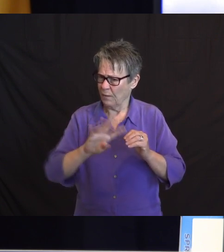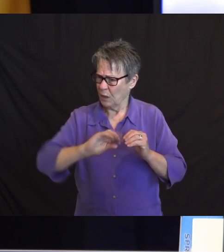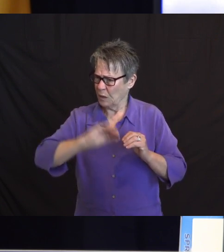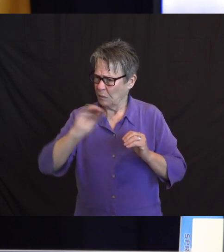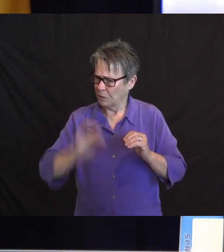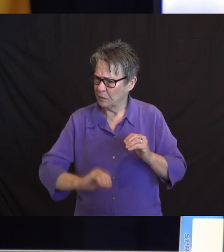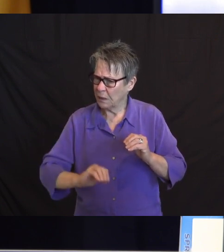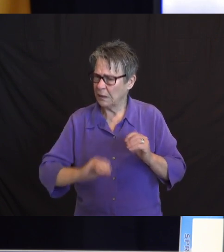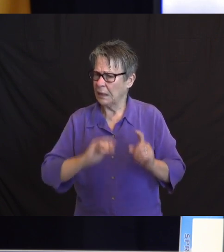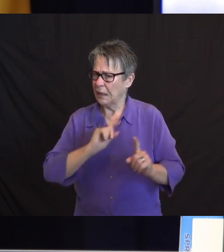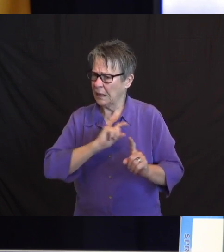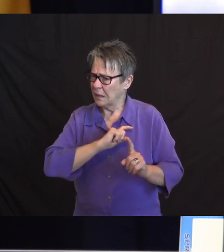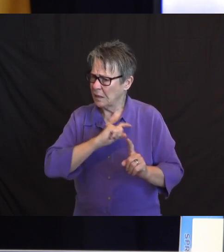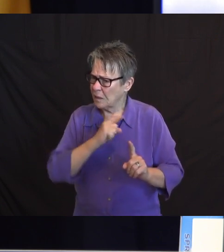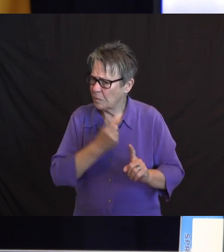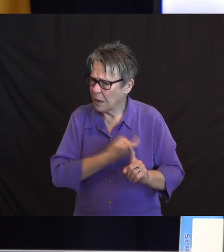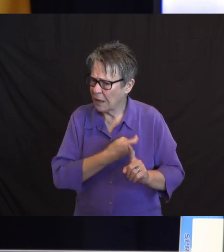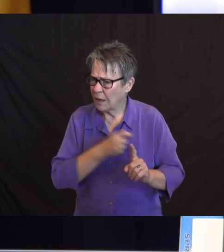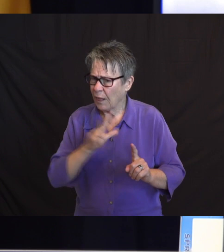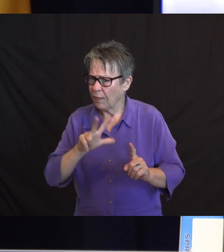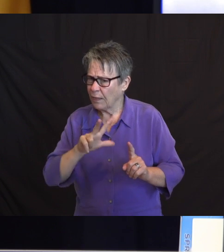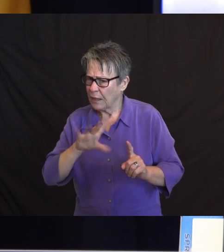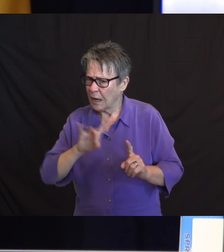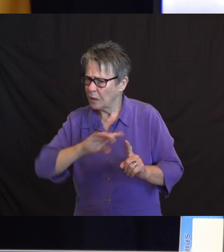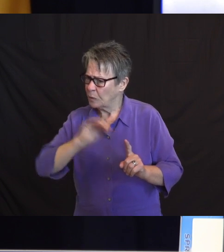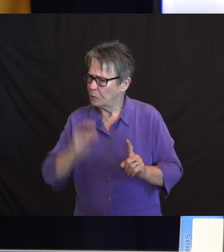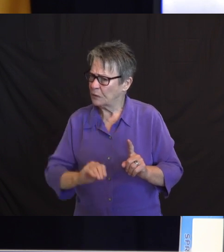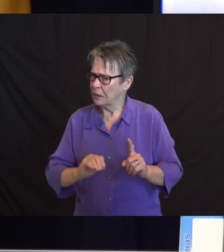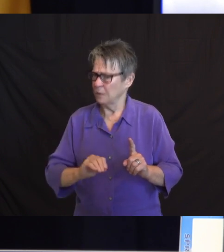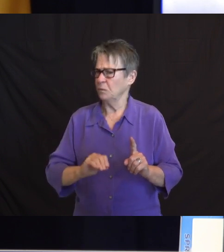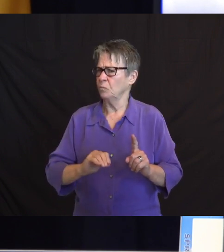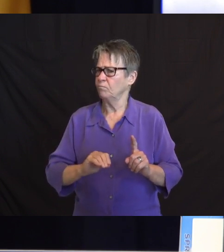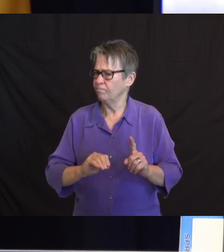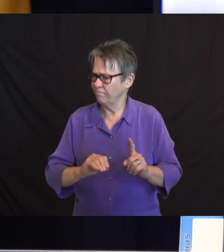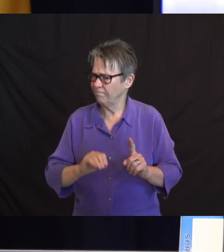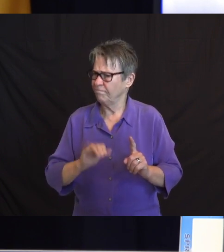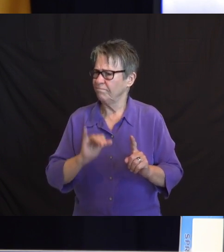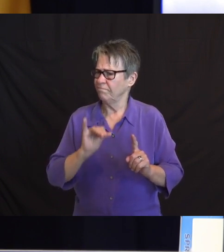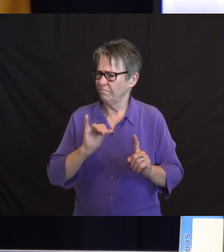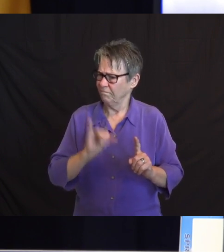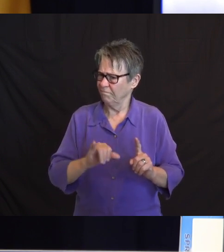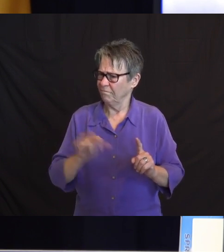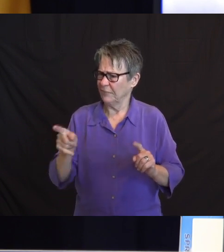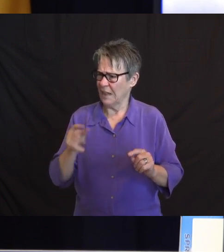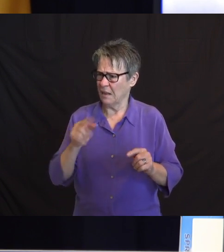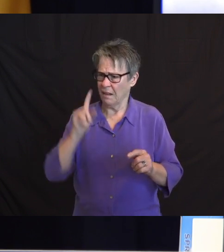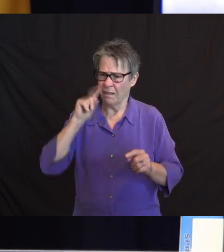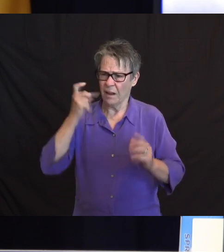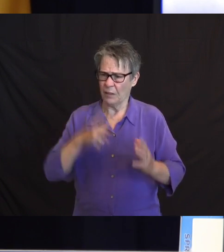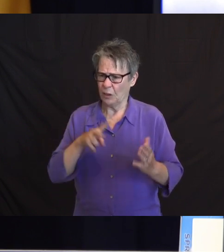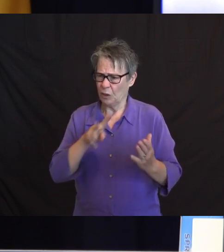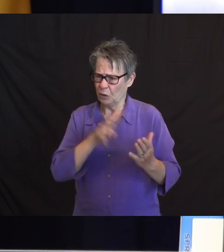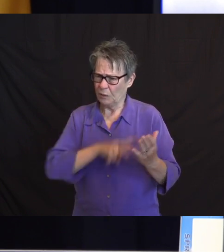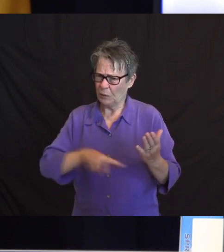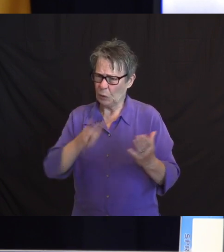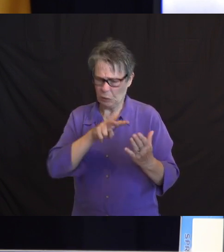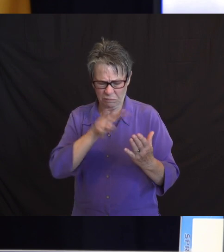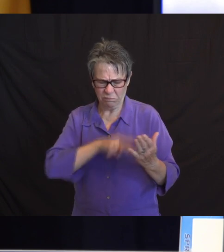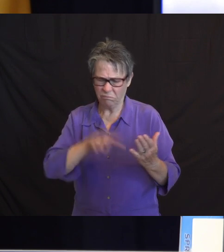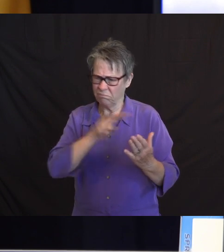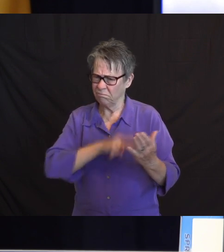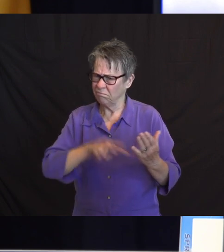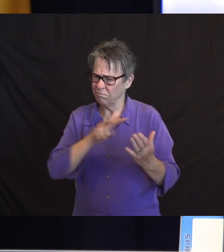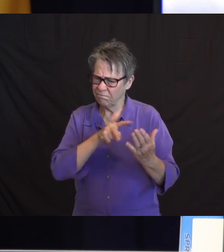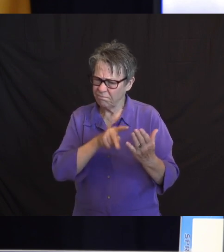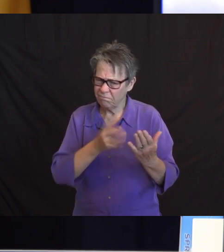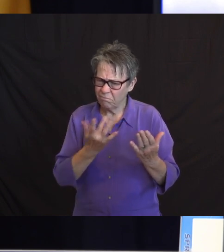at 38%. The governor reviewed the new cases and deaths. In terms of deaths, the breakdown is similar to